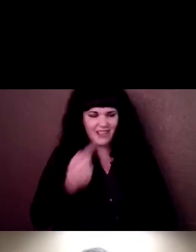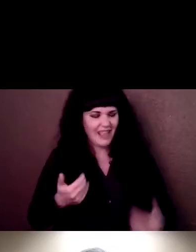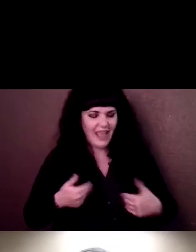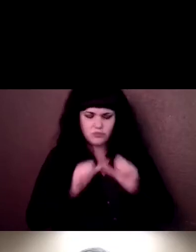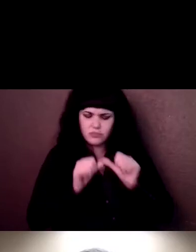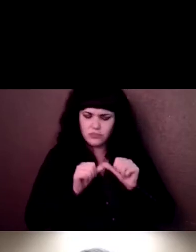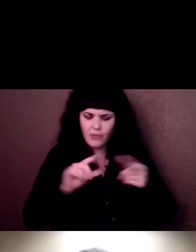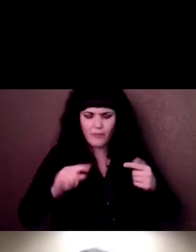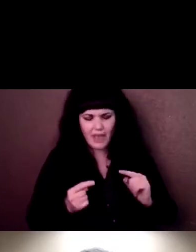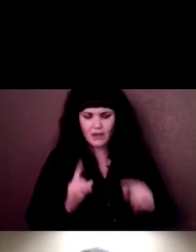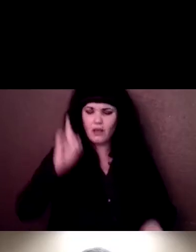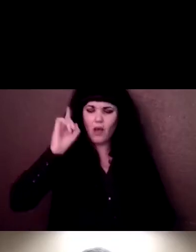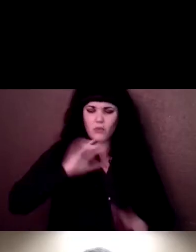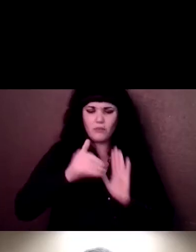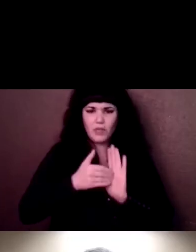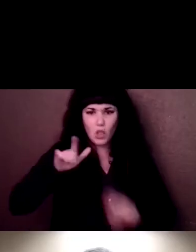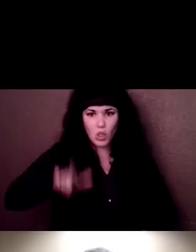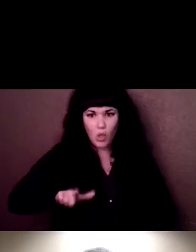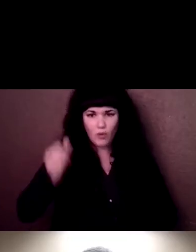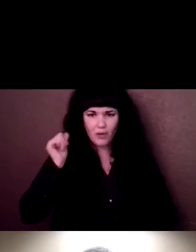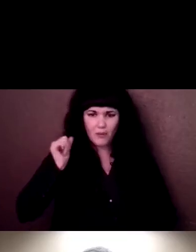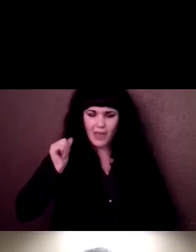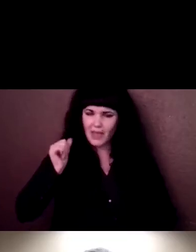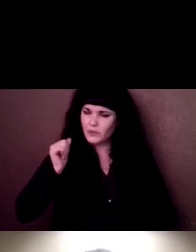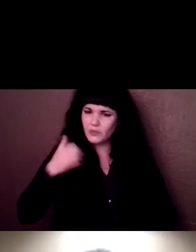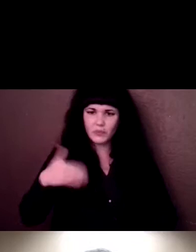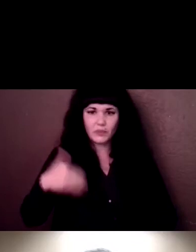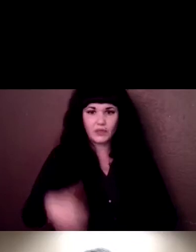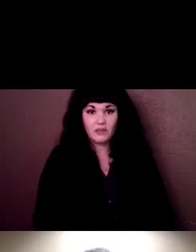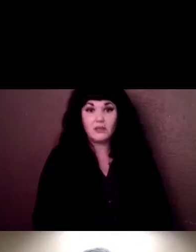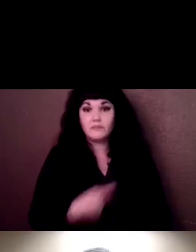lower back, this is a product that we would likely do.